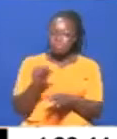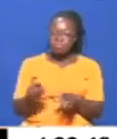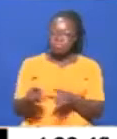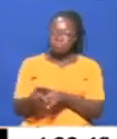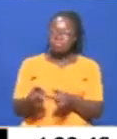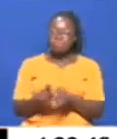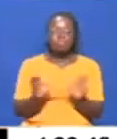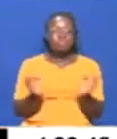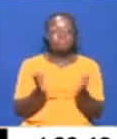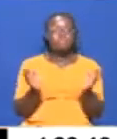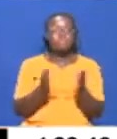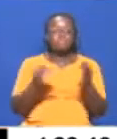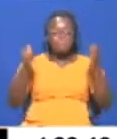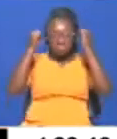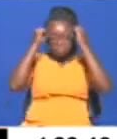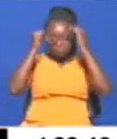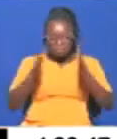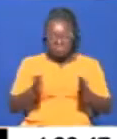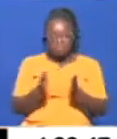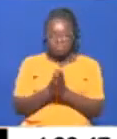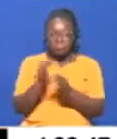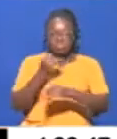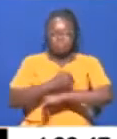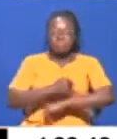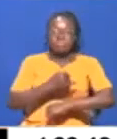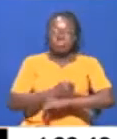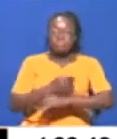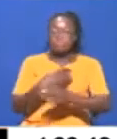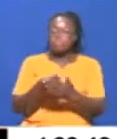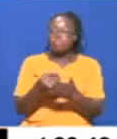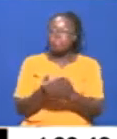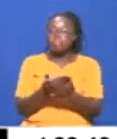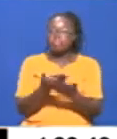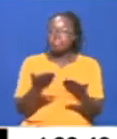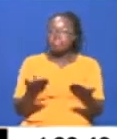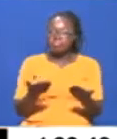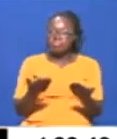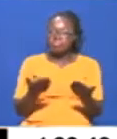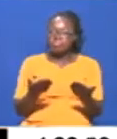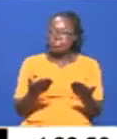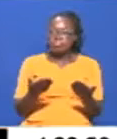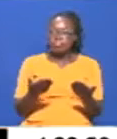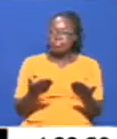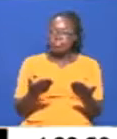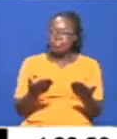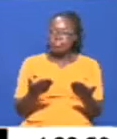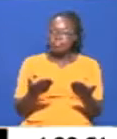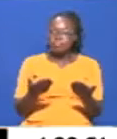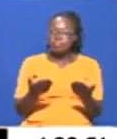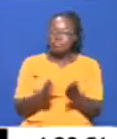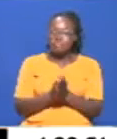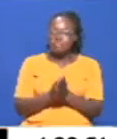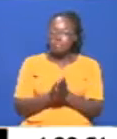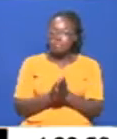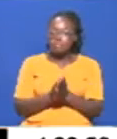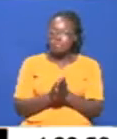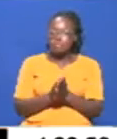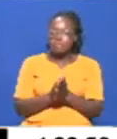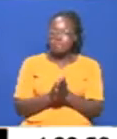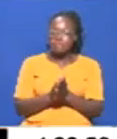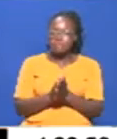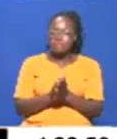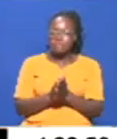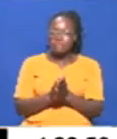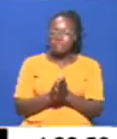encourage our students, we encourage our institution to put money in those research that answers the questions for Kenyans. And that can actually be